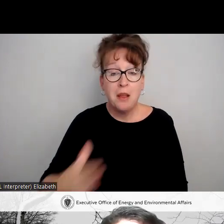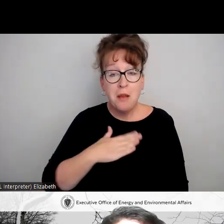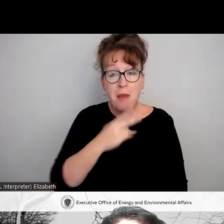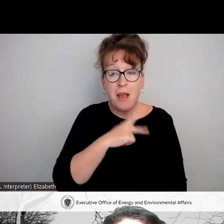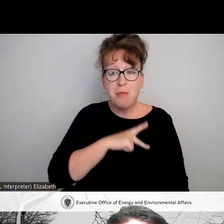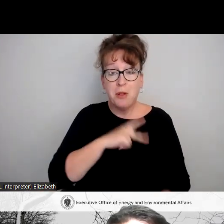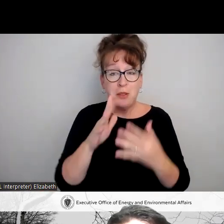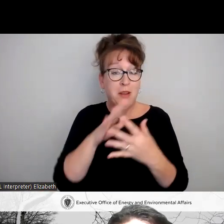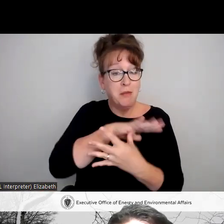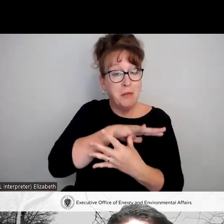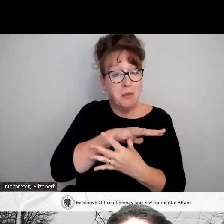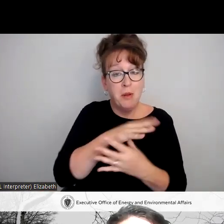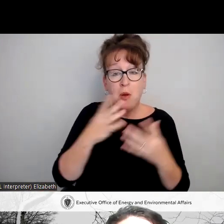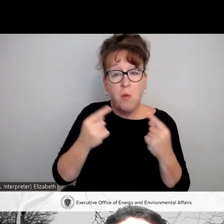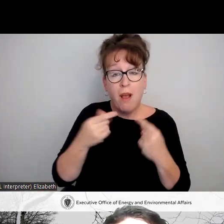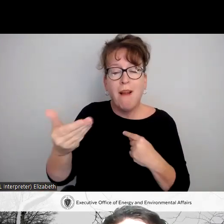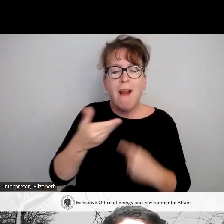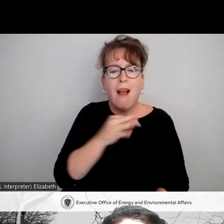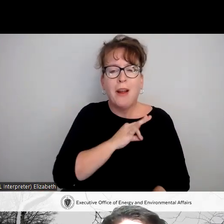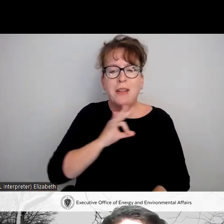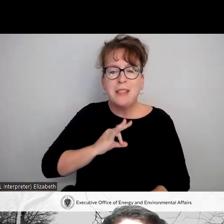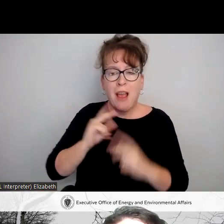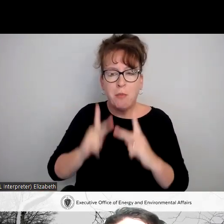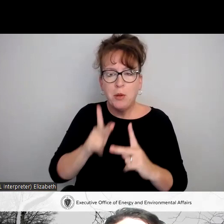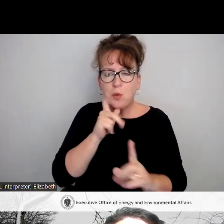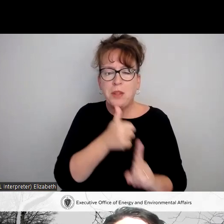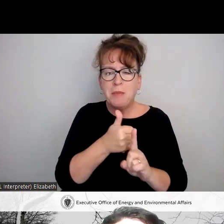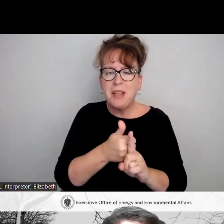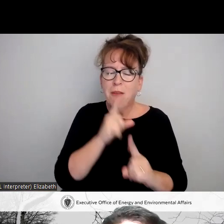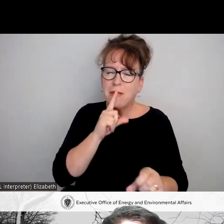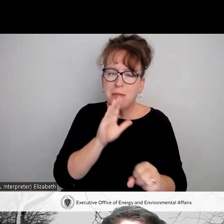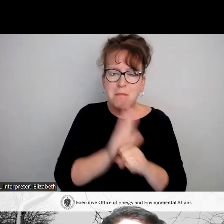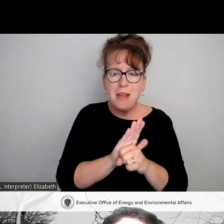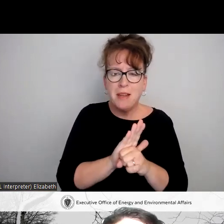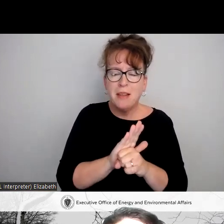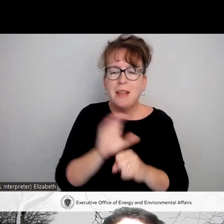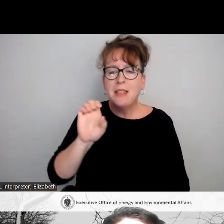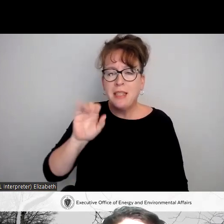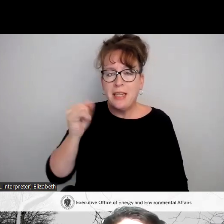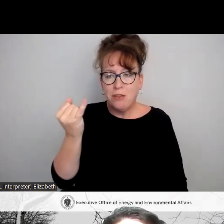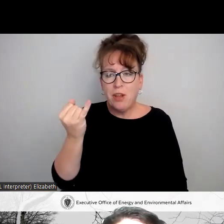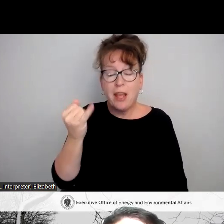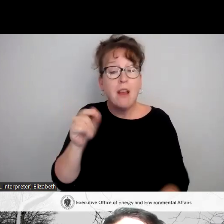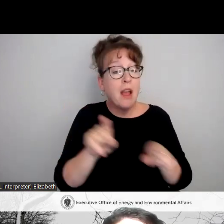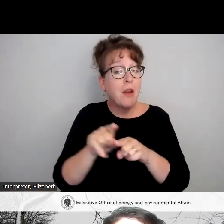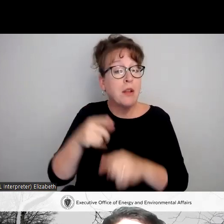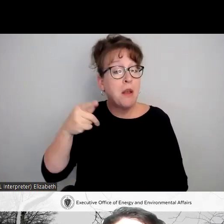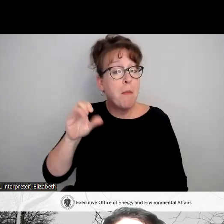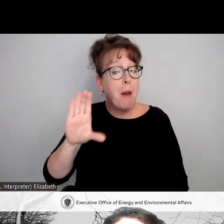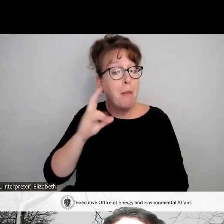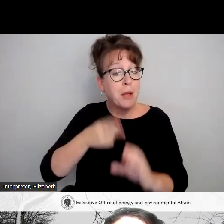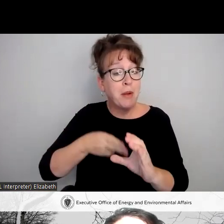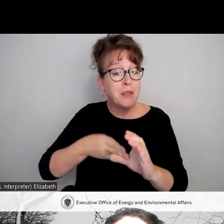was dedicated to environmental justice and public participation. So we're doing that. EEA has been such a